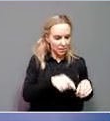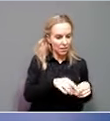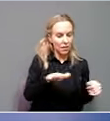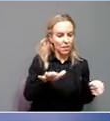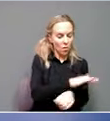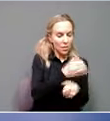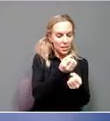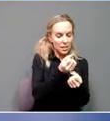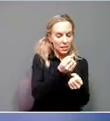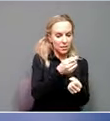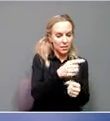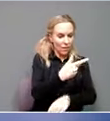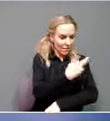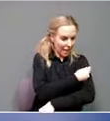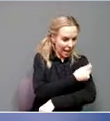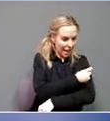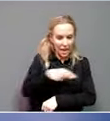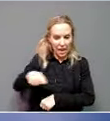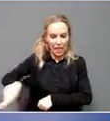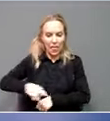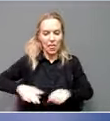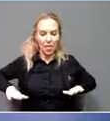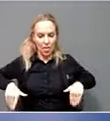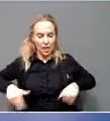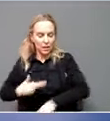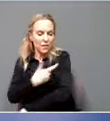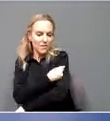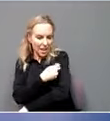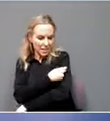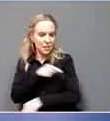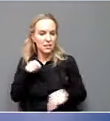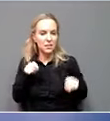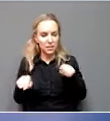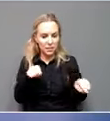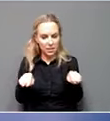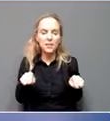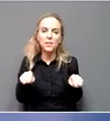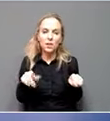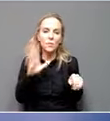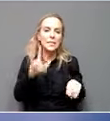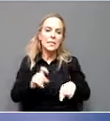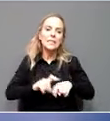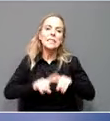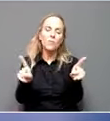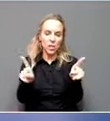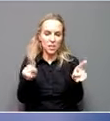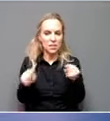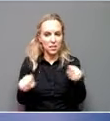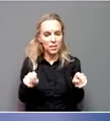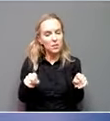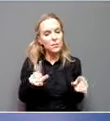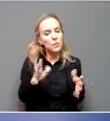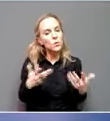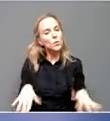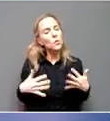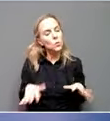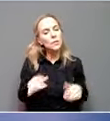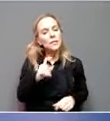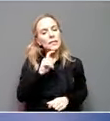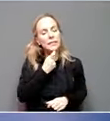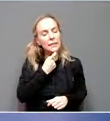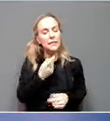and one that not everybody is vaccinated in is going to be different, and it's going to be significant. If you have